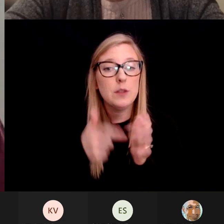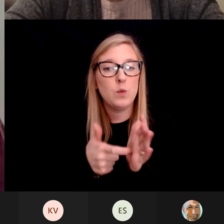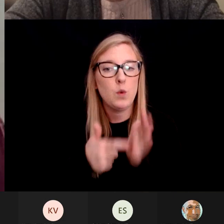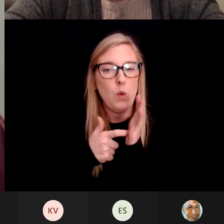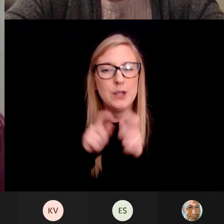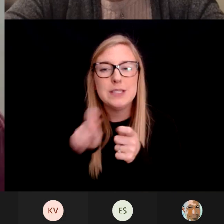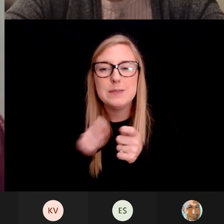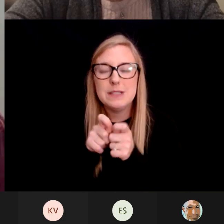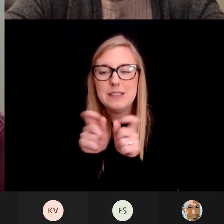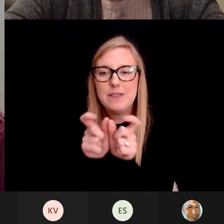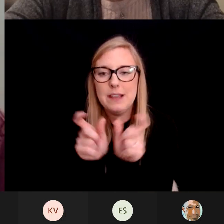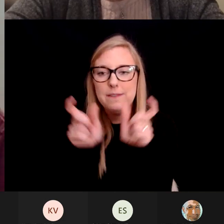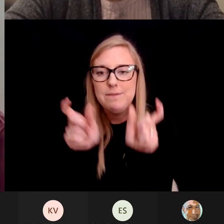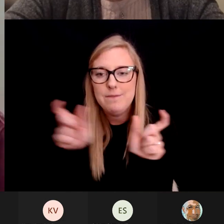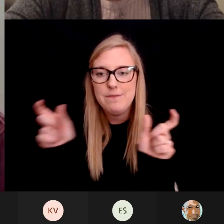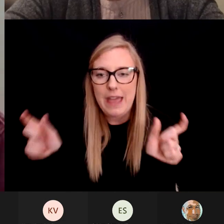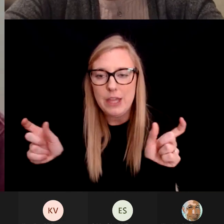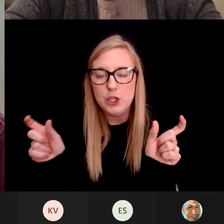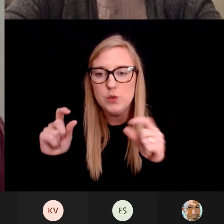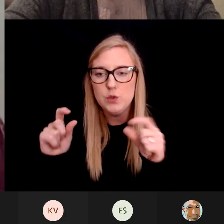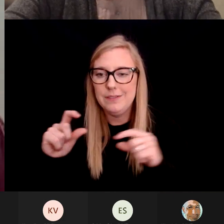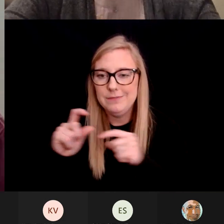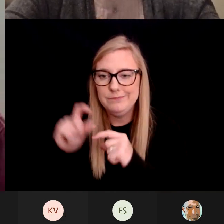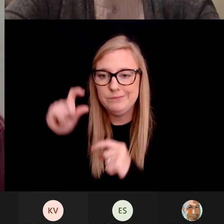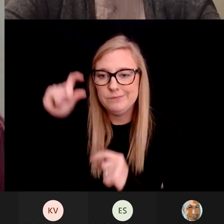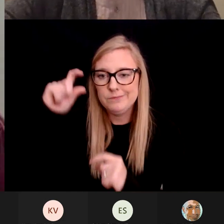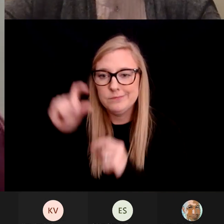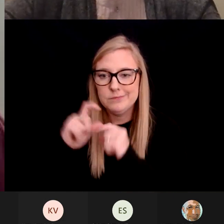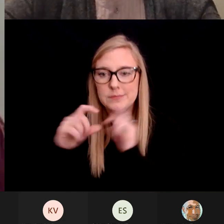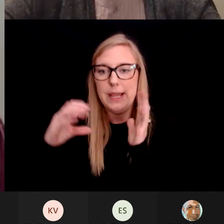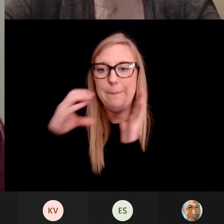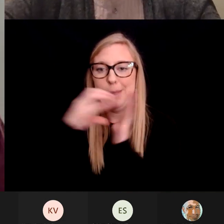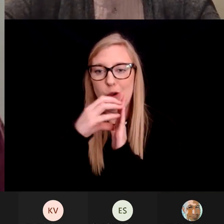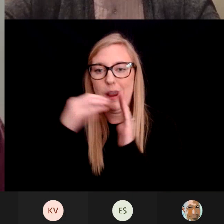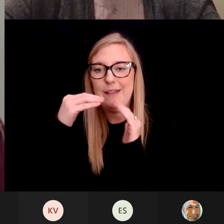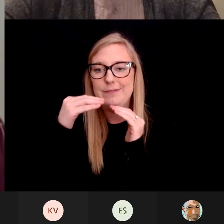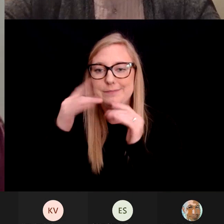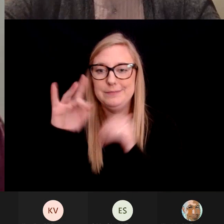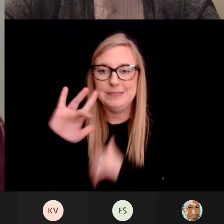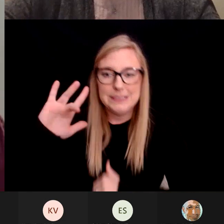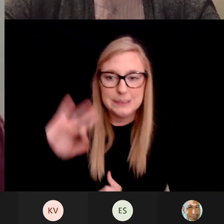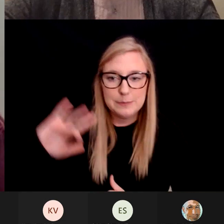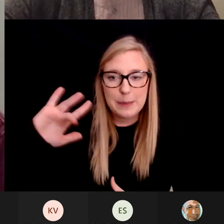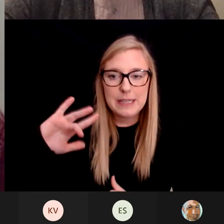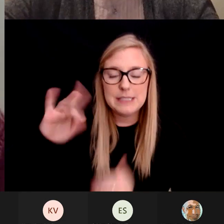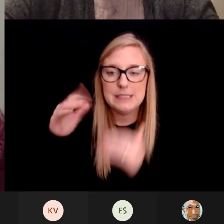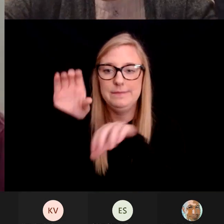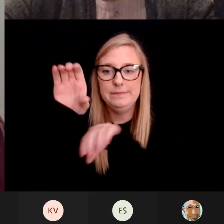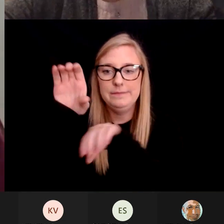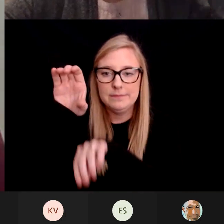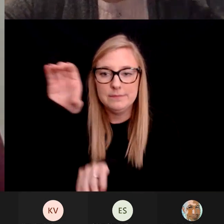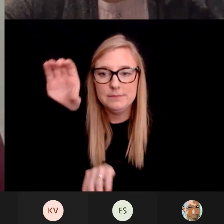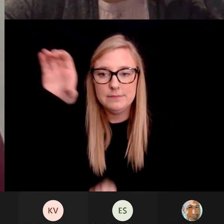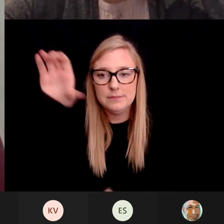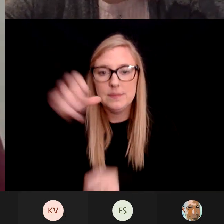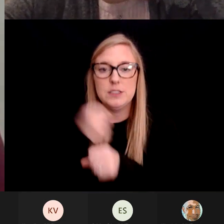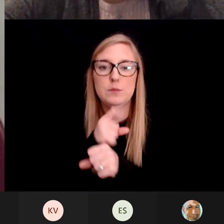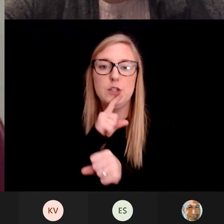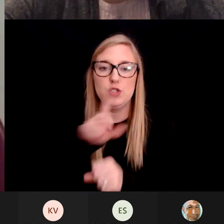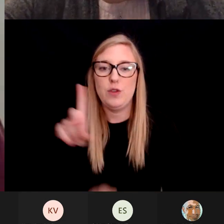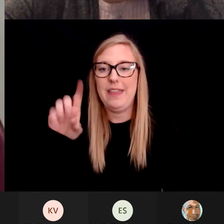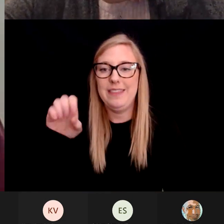certain values for line height and paragraph spacing and those sorts of things to make sure that the default appearance of the site is